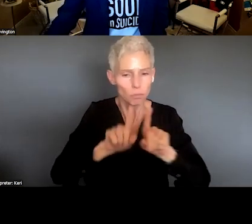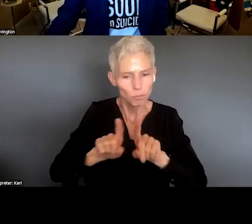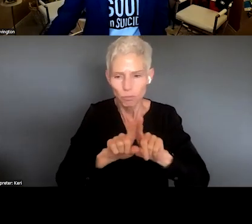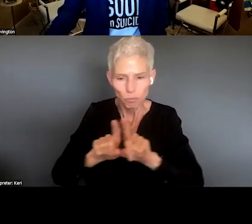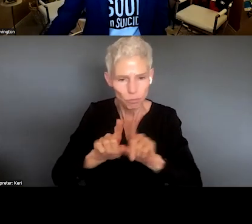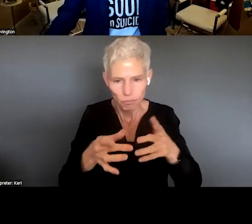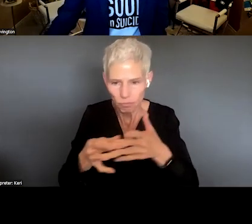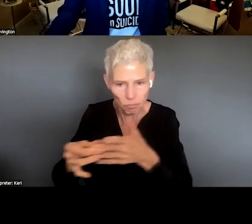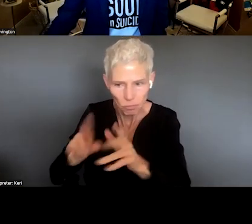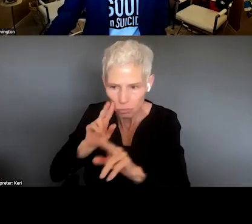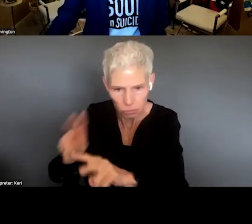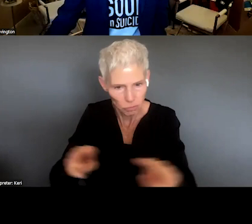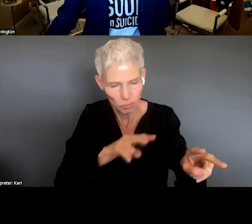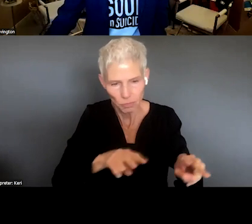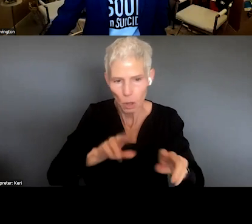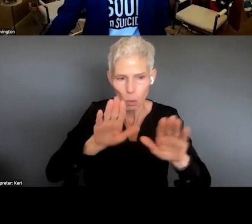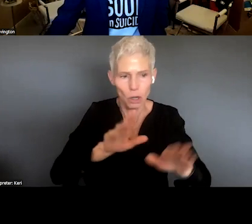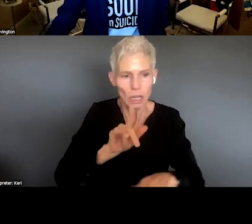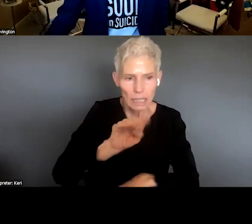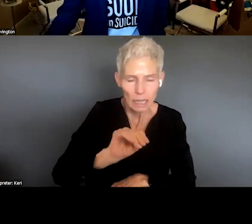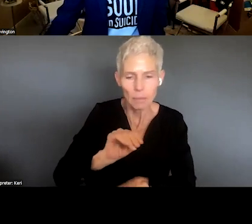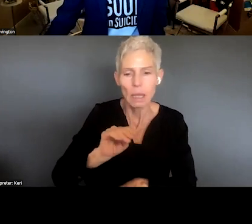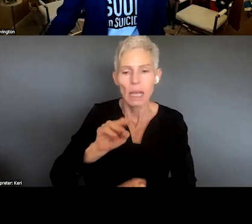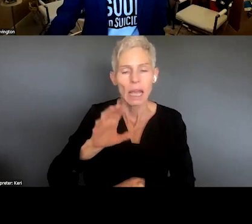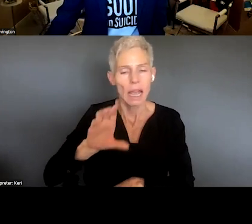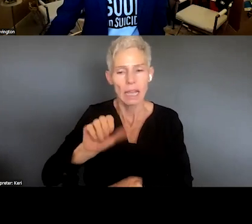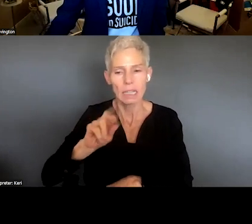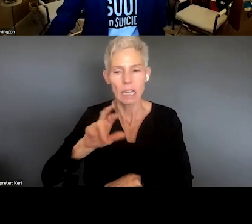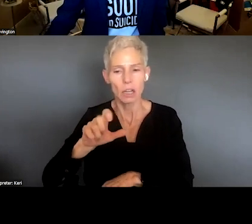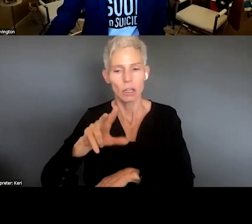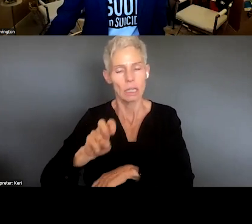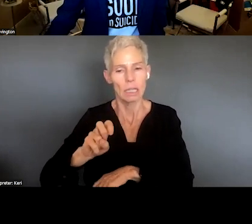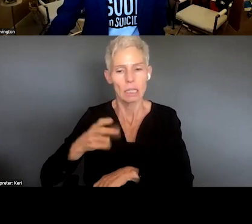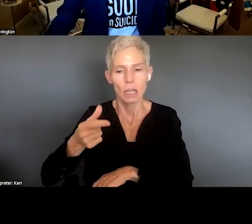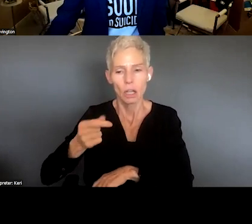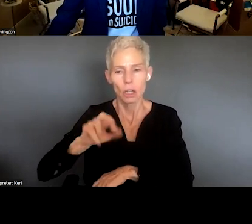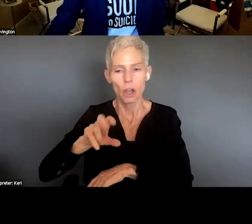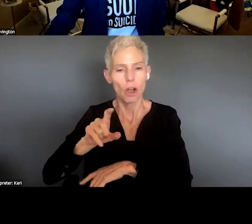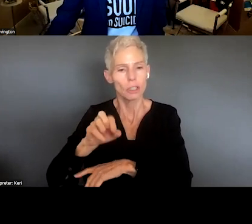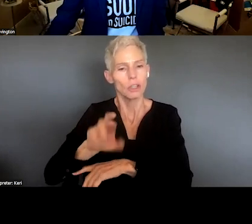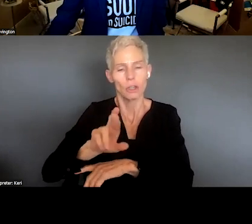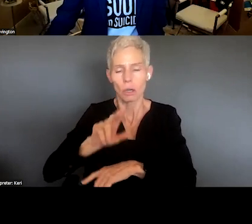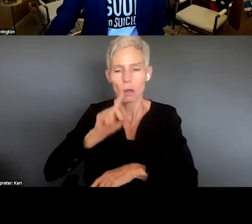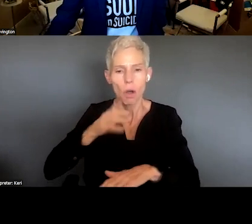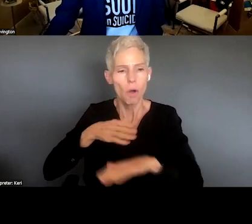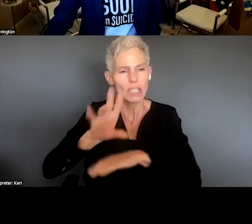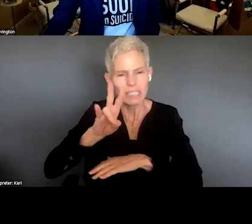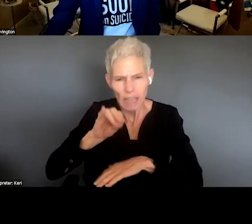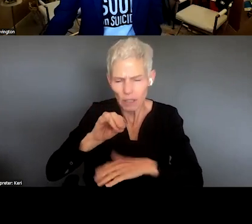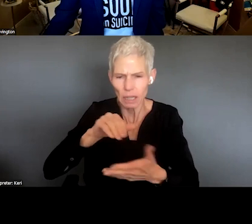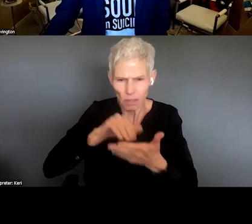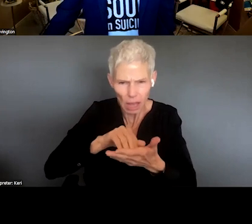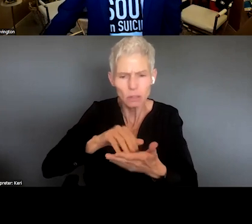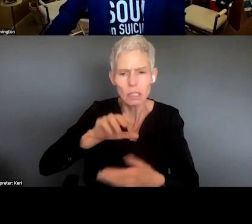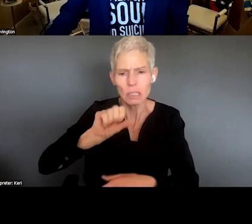new Kim and Carolyn Gardner Crisis Care Center in Salt Lake City, a well over 70,000 square foot, no